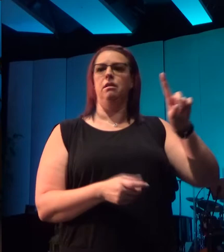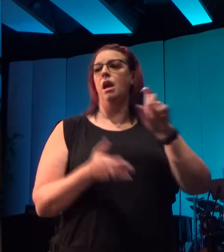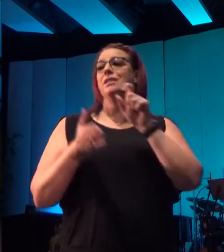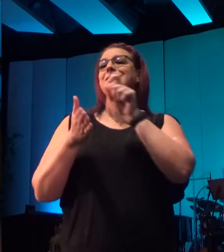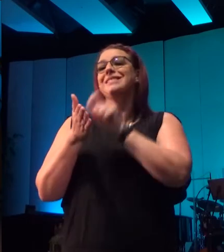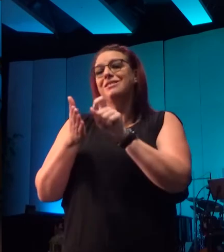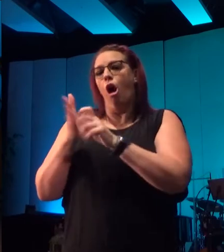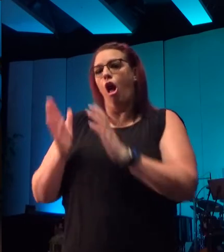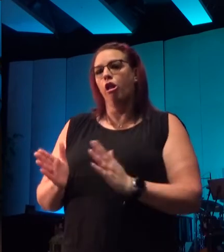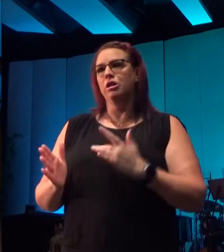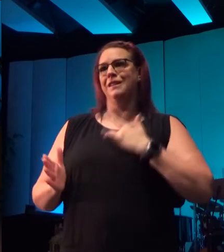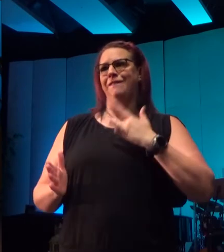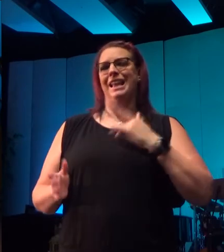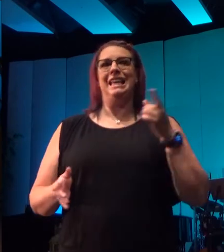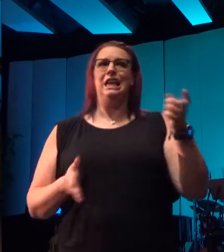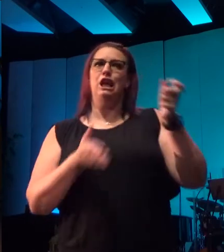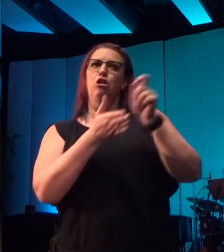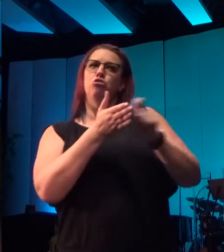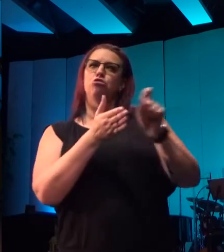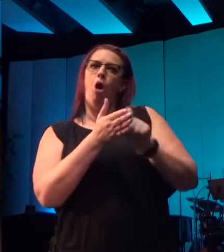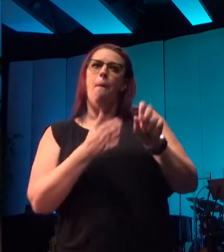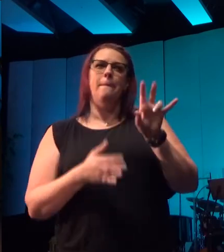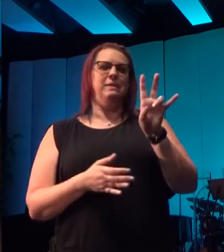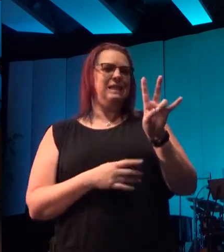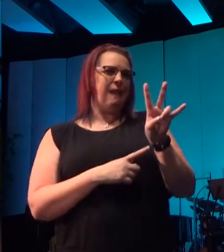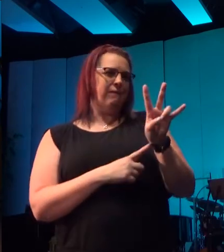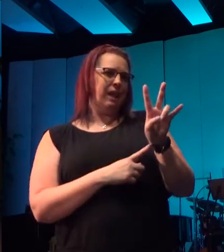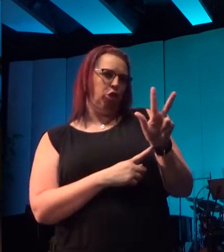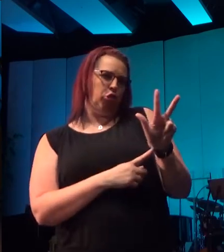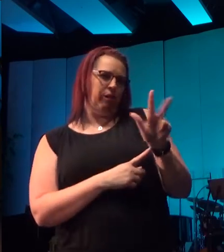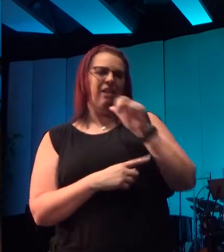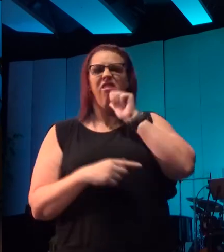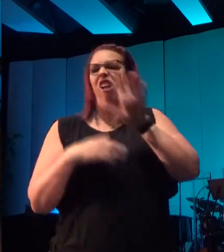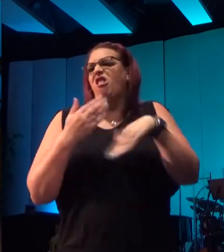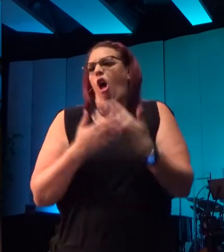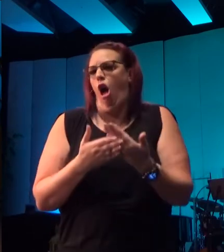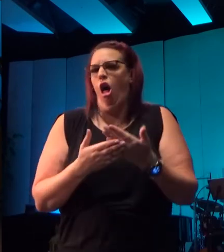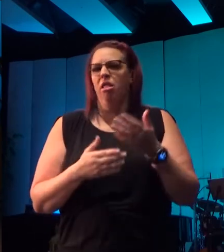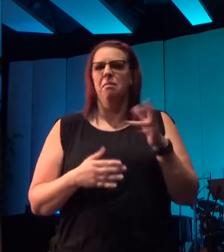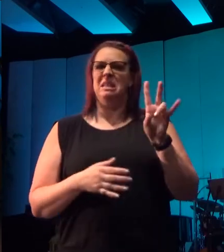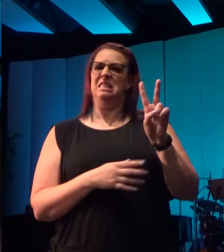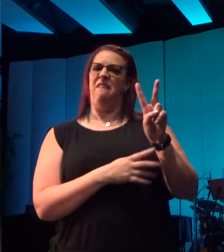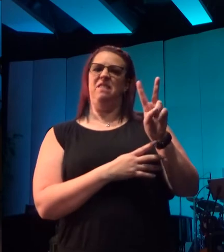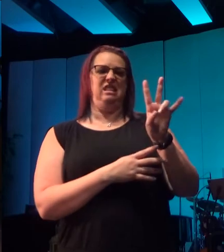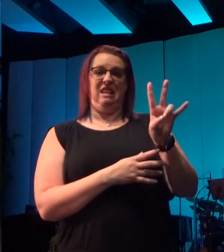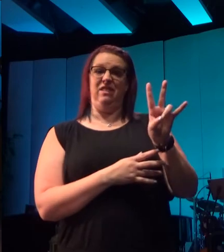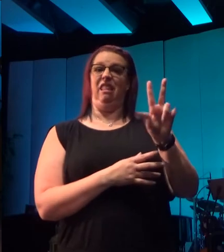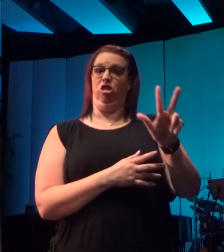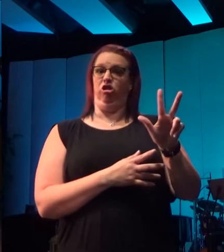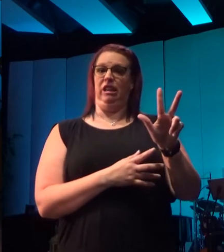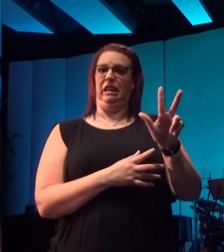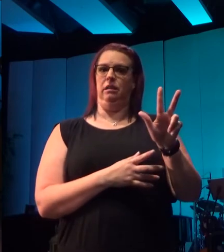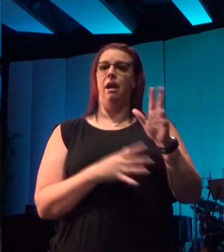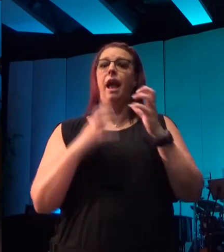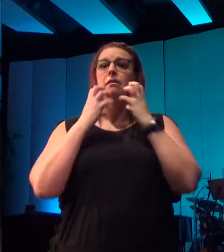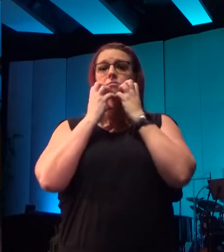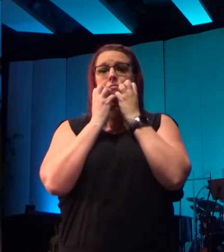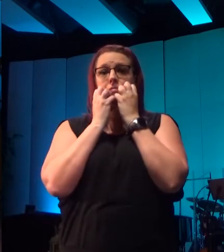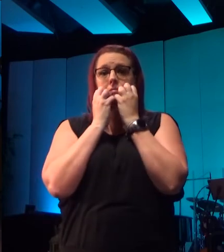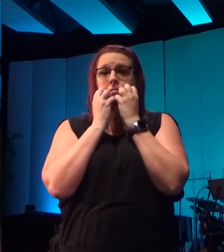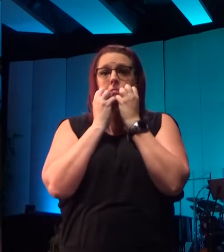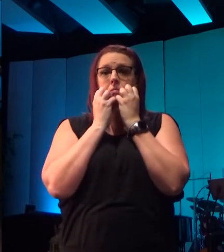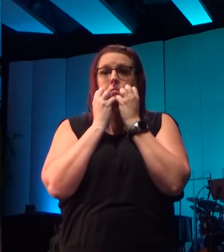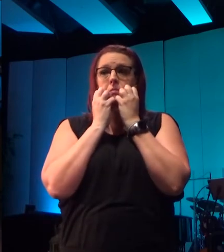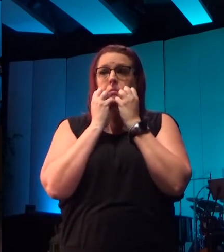wrote probably 73 of them, not all of them. And yet they're precious. They're held in